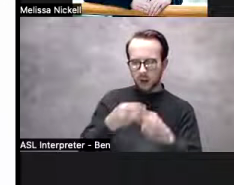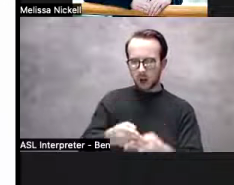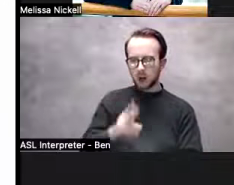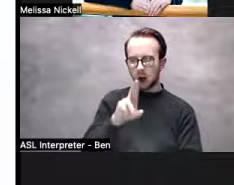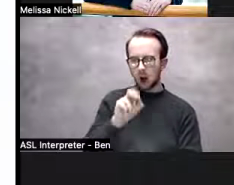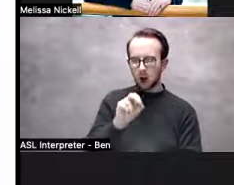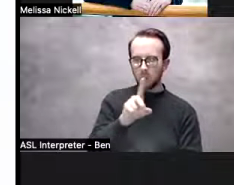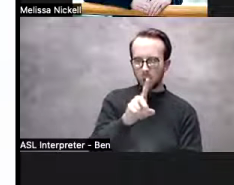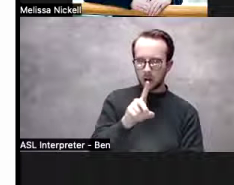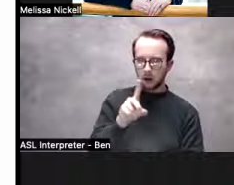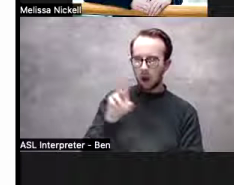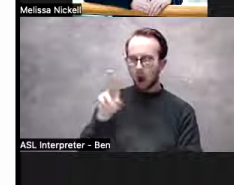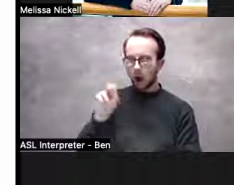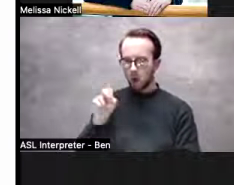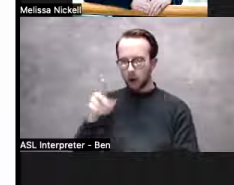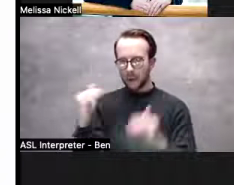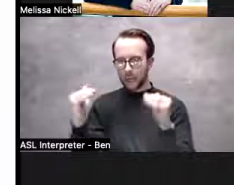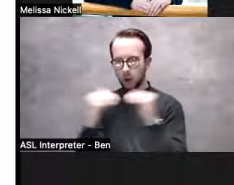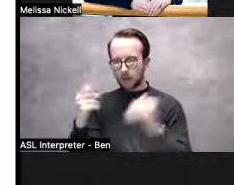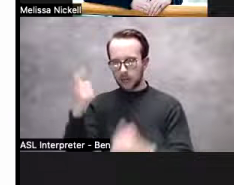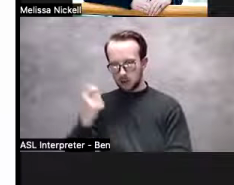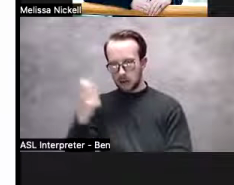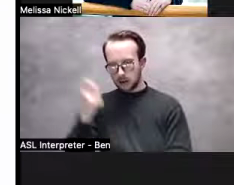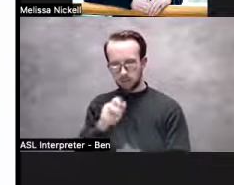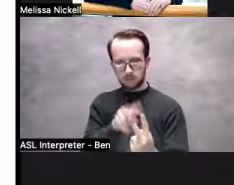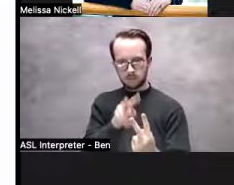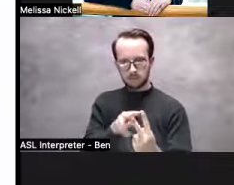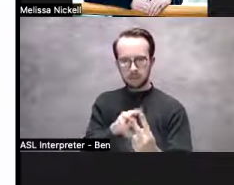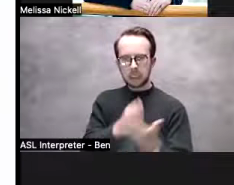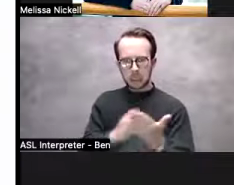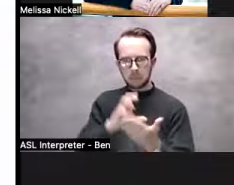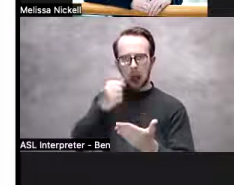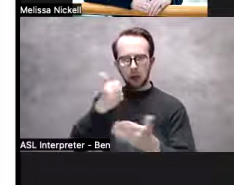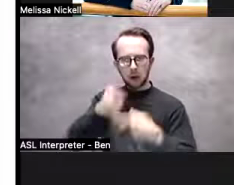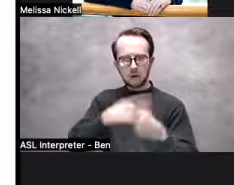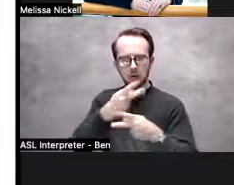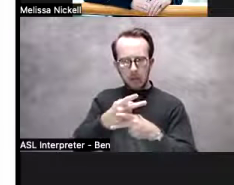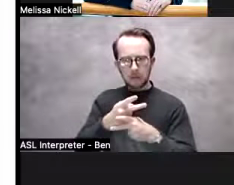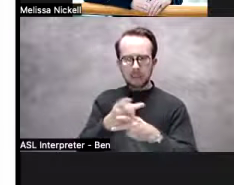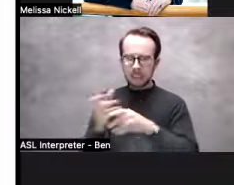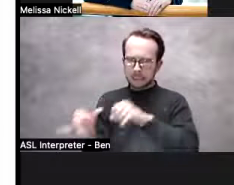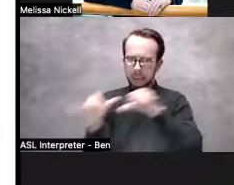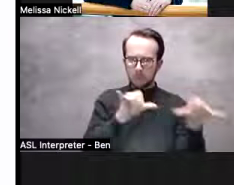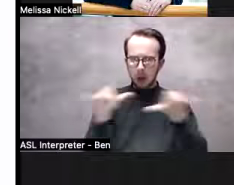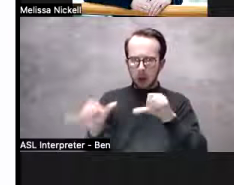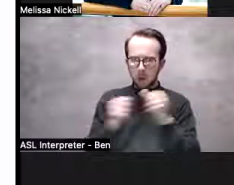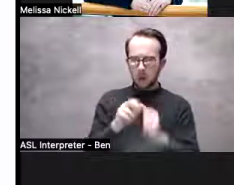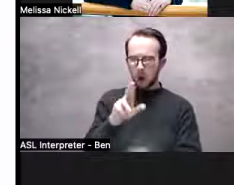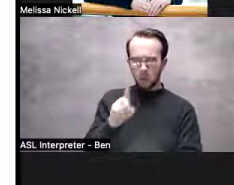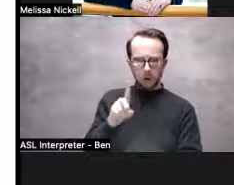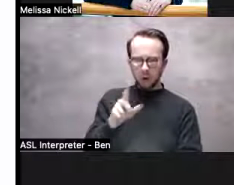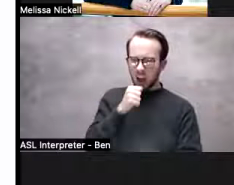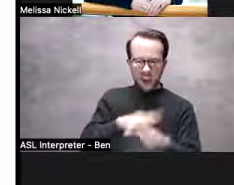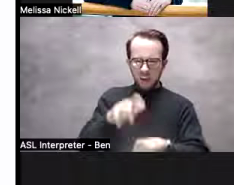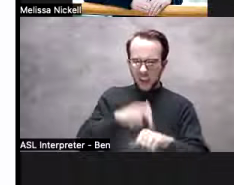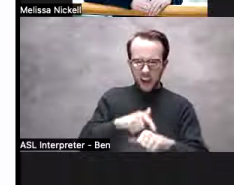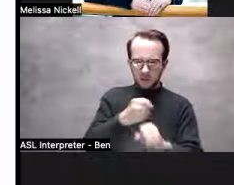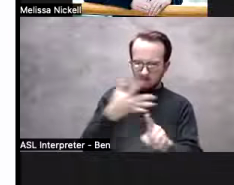R01 equivalent grants. And these are some of the other grants that are similar to the R01s. And we won't have time to go into all of these